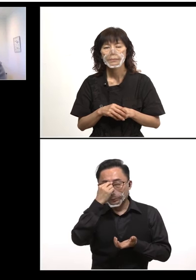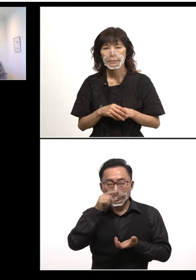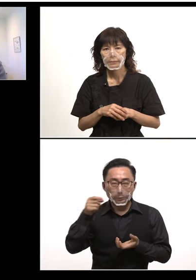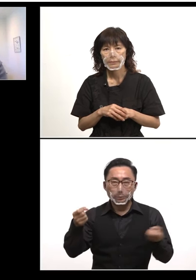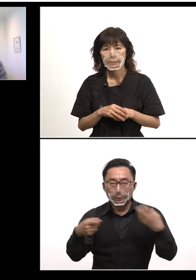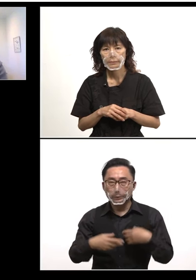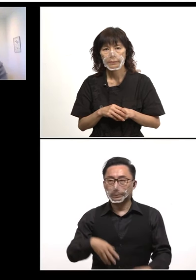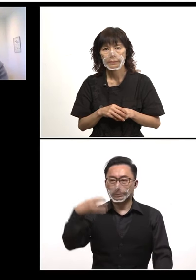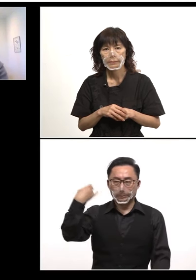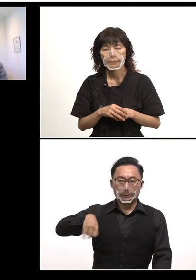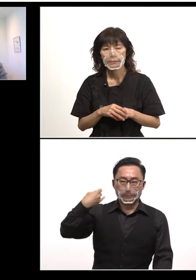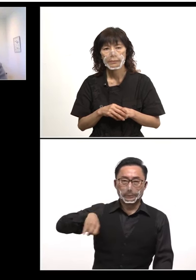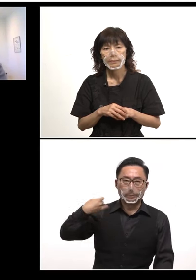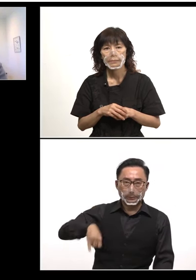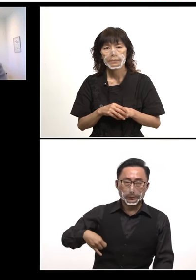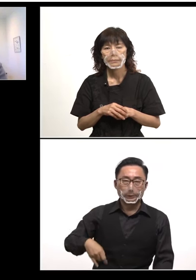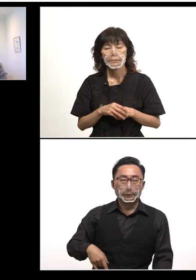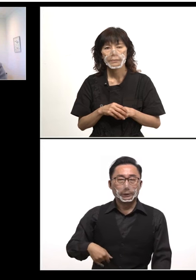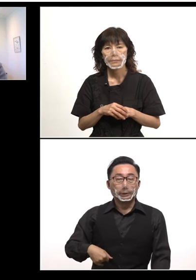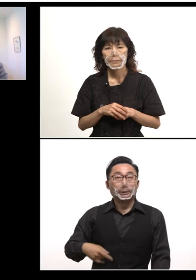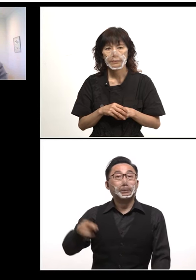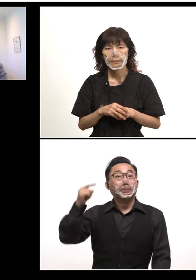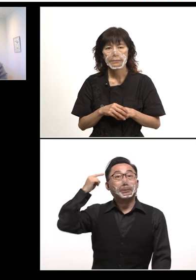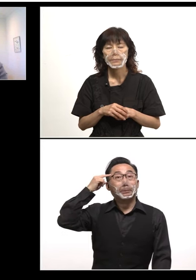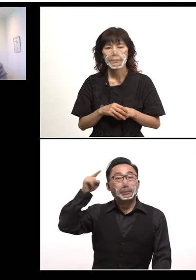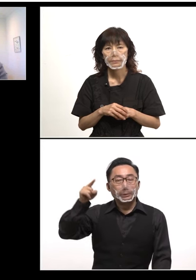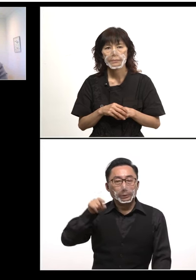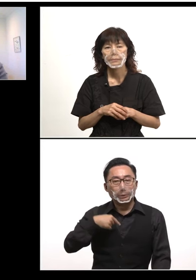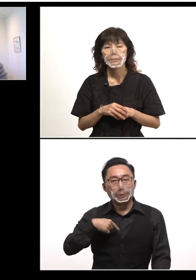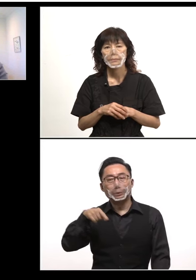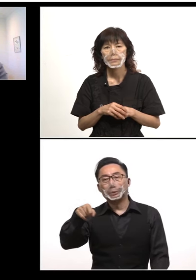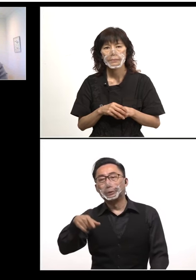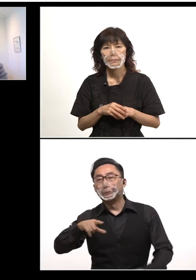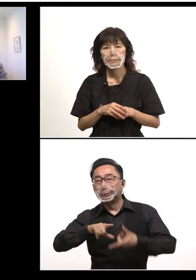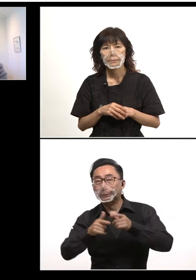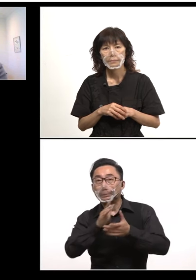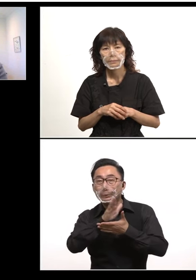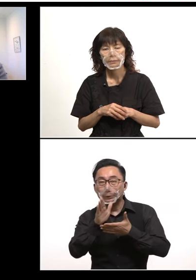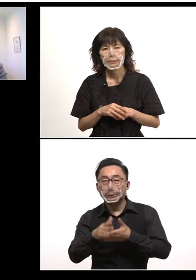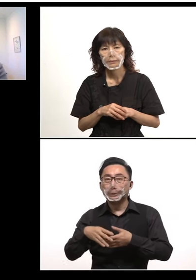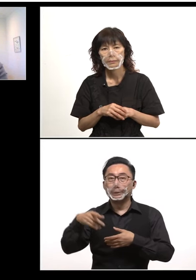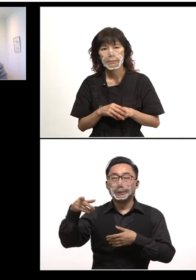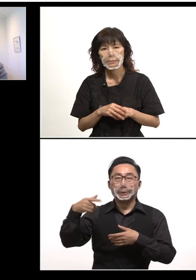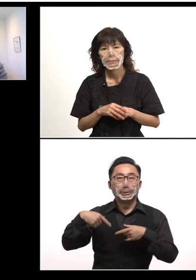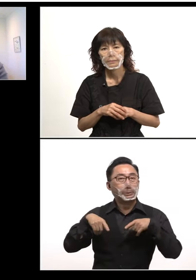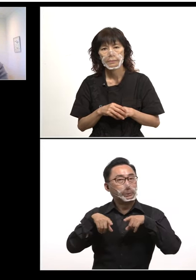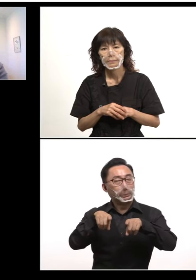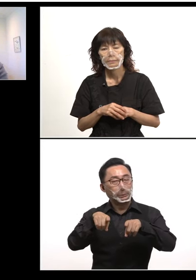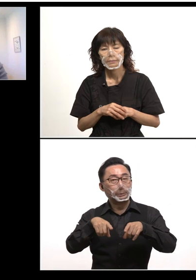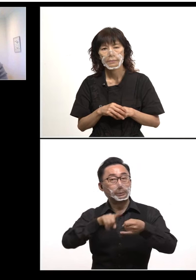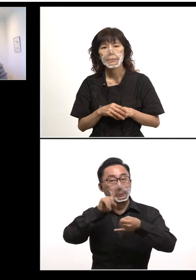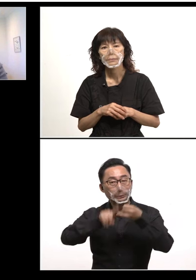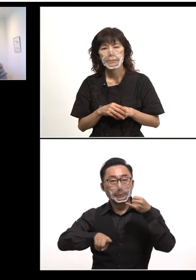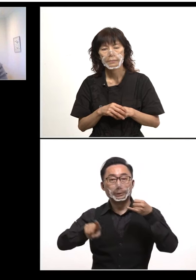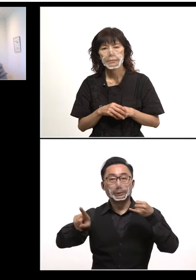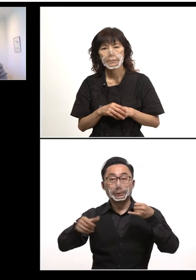and we tested out different ways of working in front of audiences as we were making the show. It took us about 5 years to make it, and